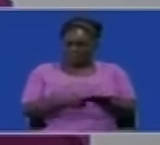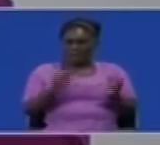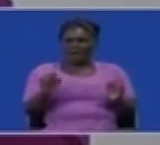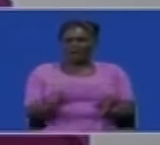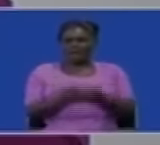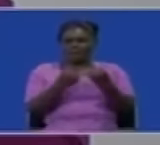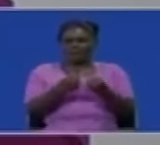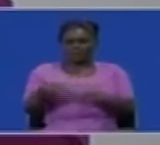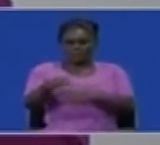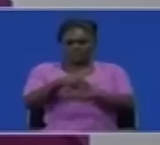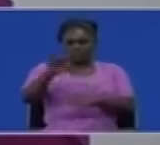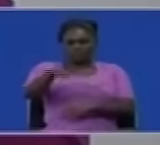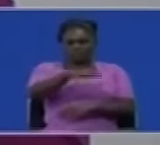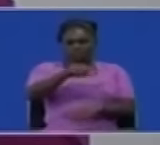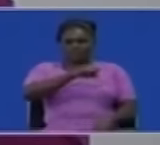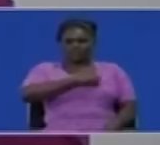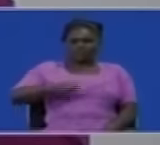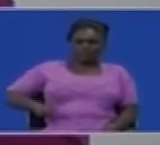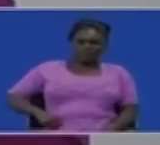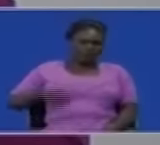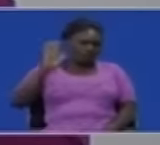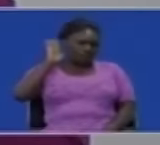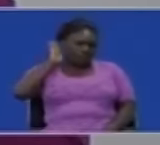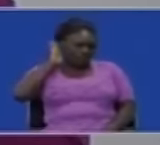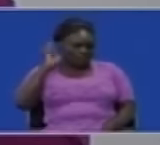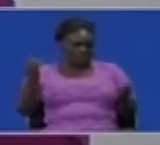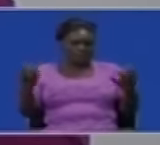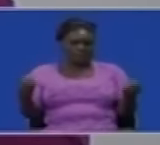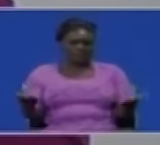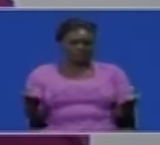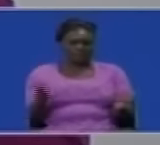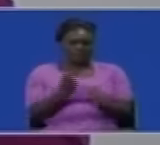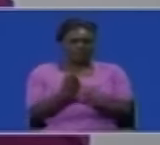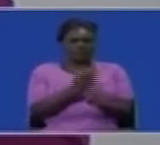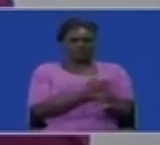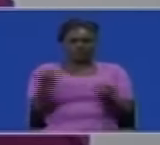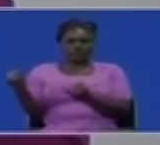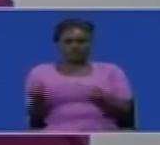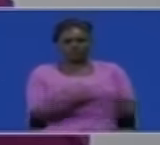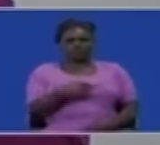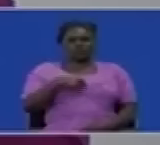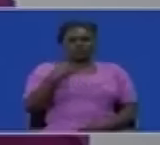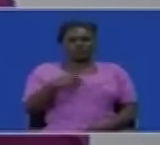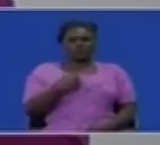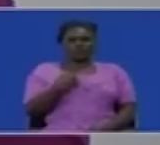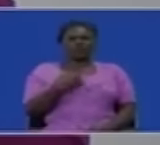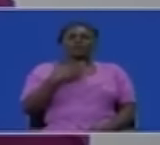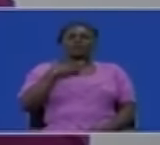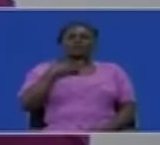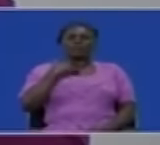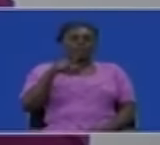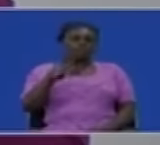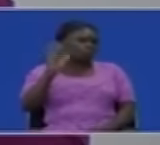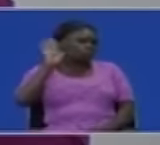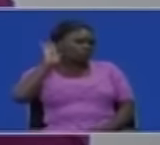at the National Assembly, at the Senate. We've heard quite a bit. Now, before I reintroduce you to my guests tonight, I want us to listen into